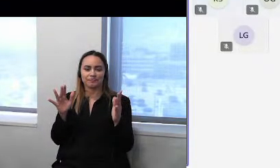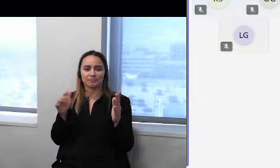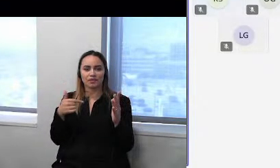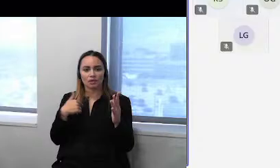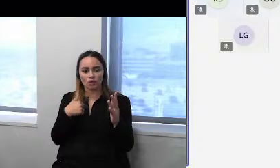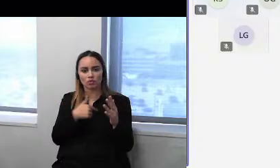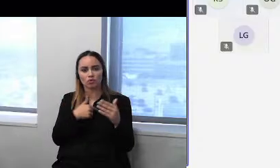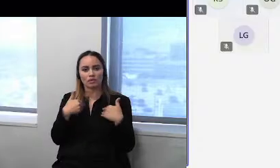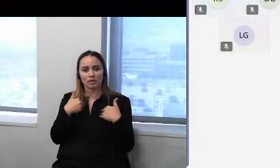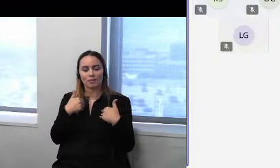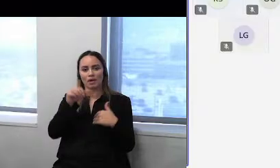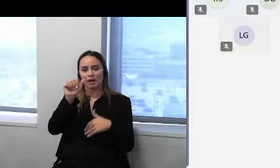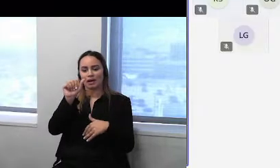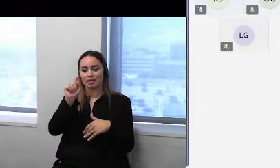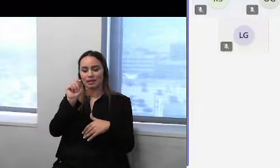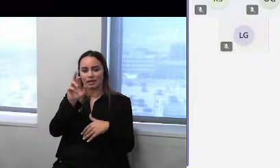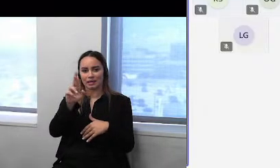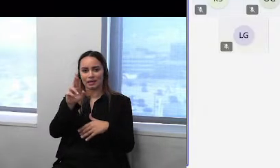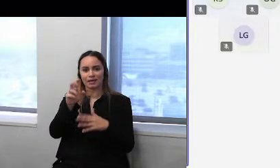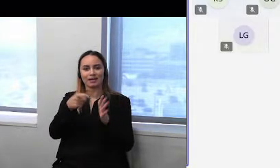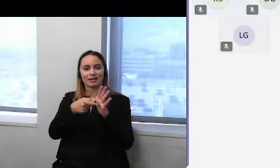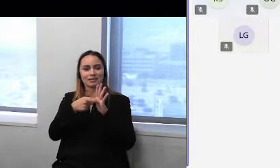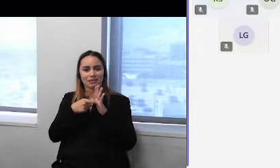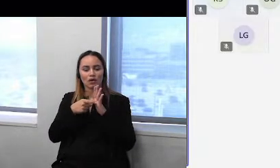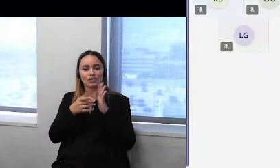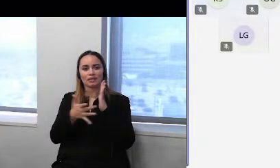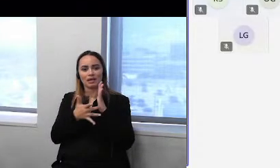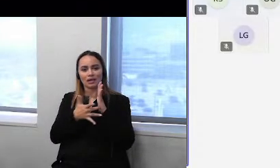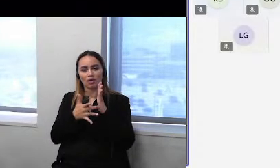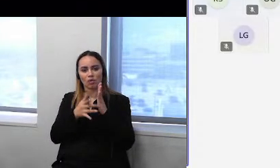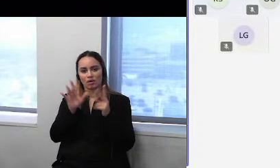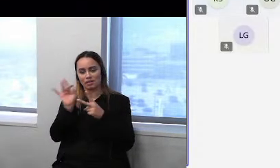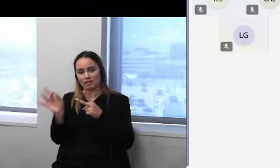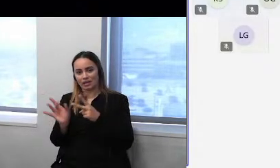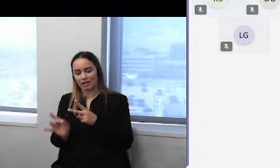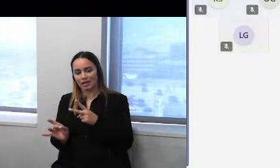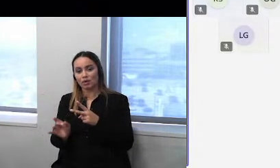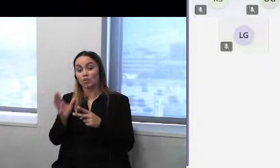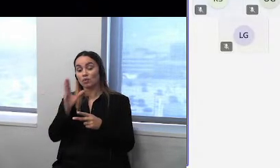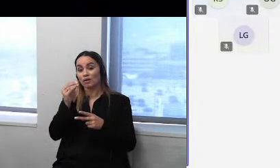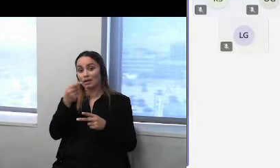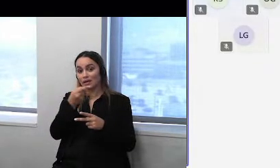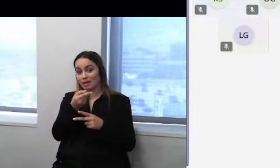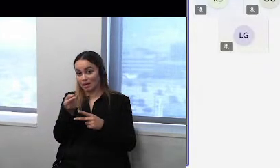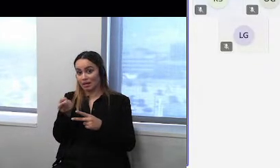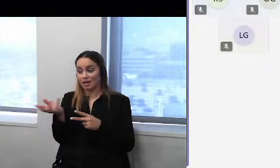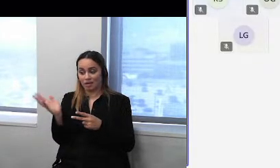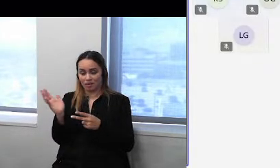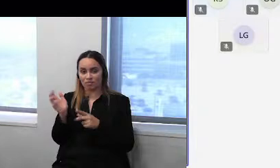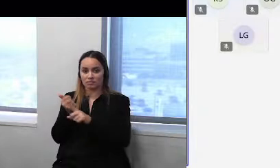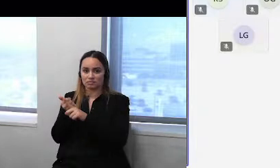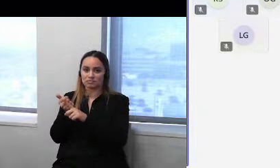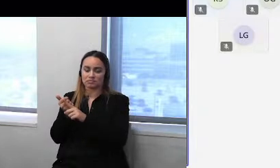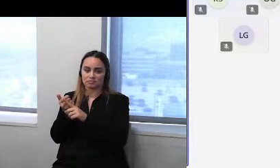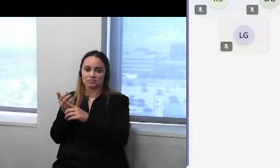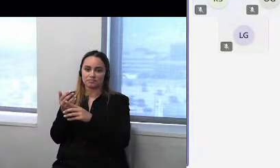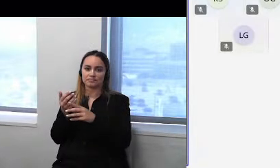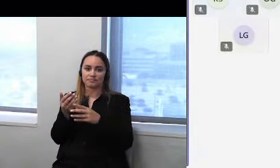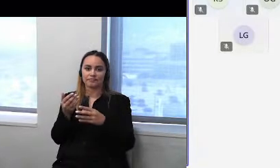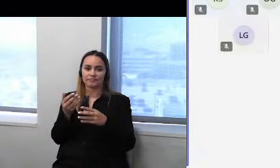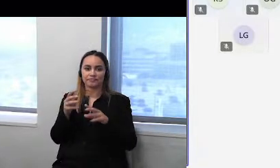ATRs, alternate technical requirements, and those provide the